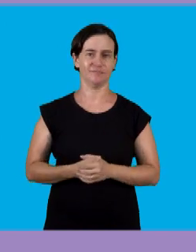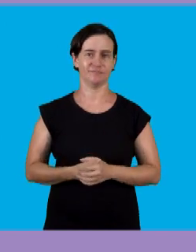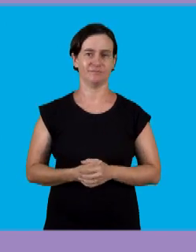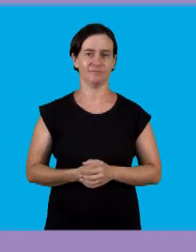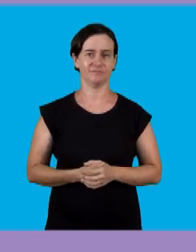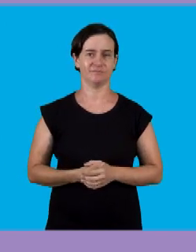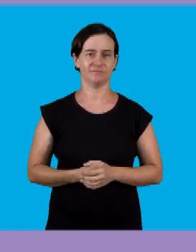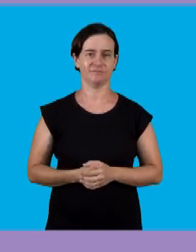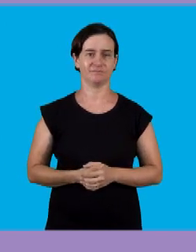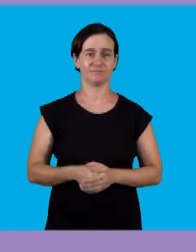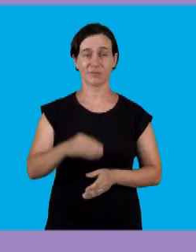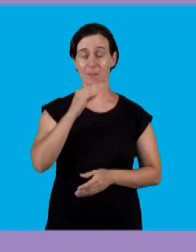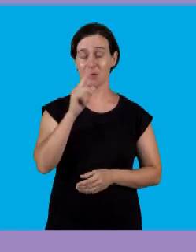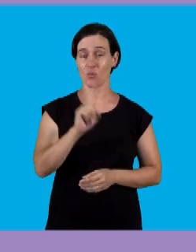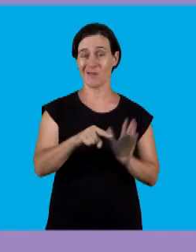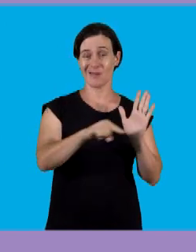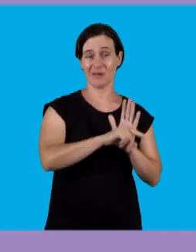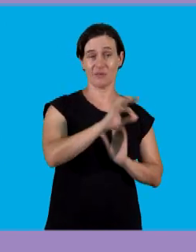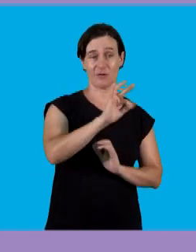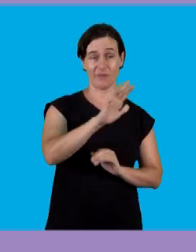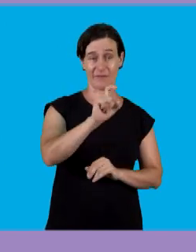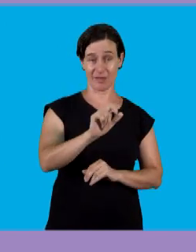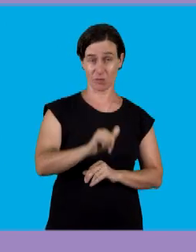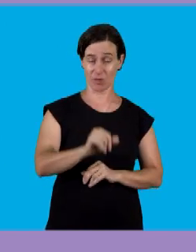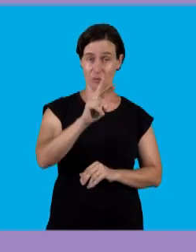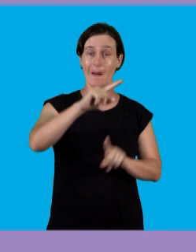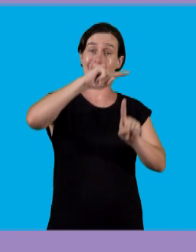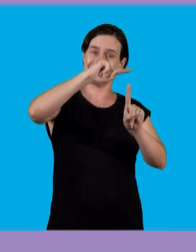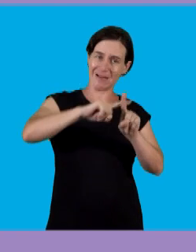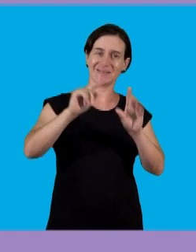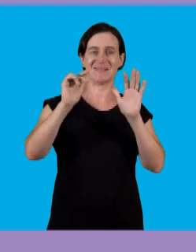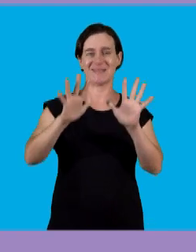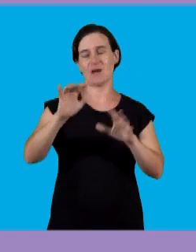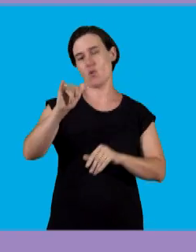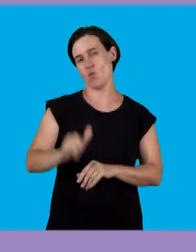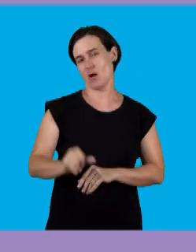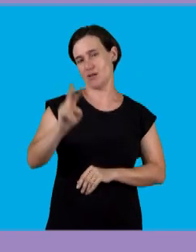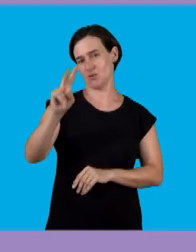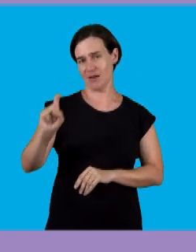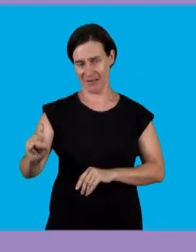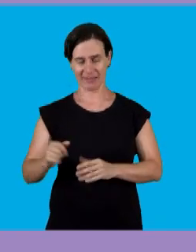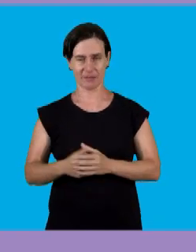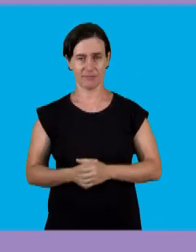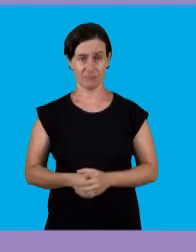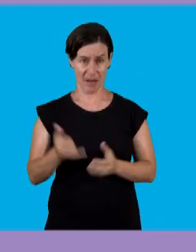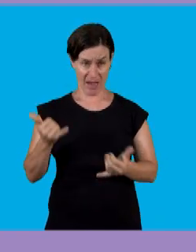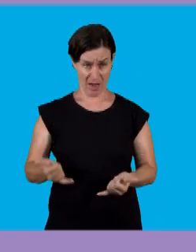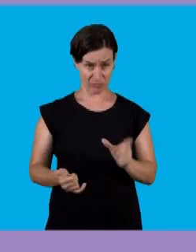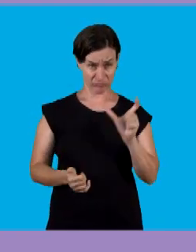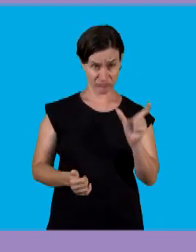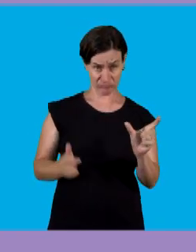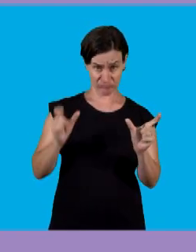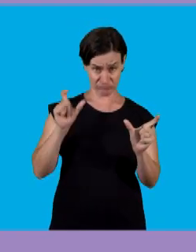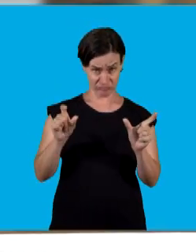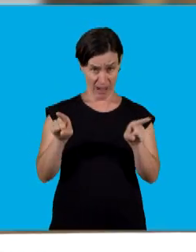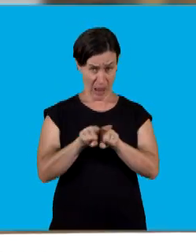So we are going to say here plus 10y squared x. Now, are these two terms like